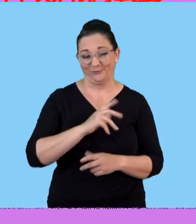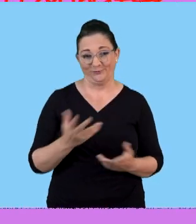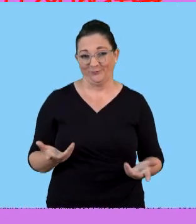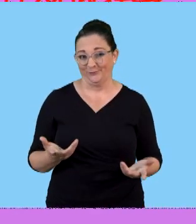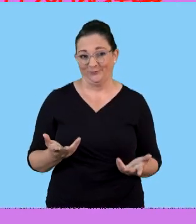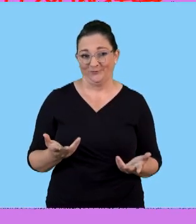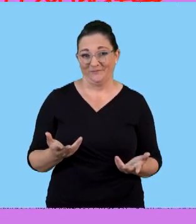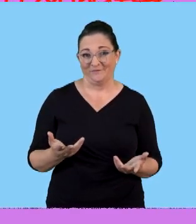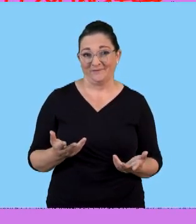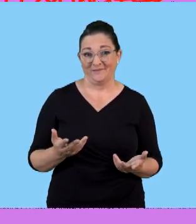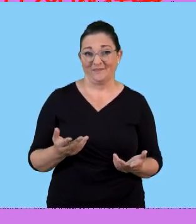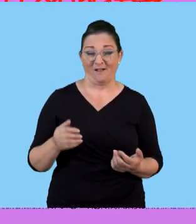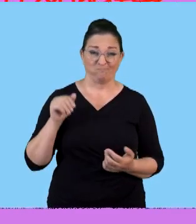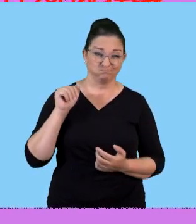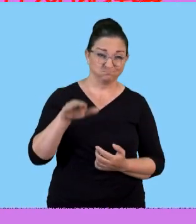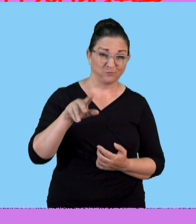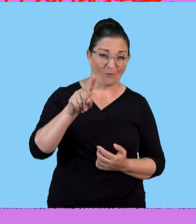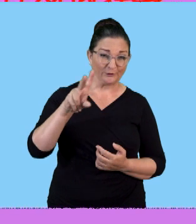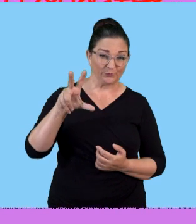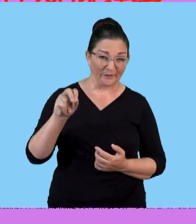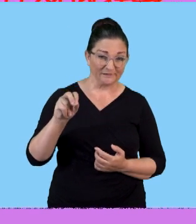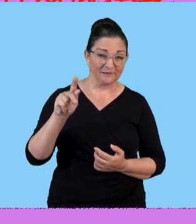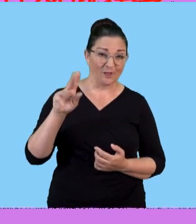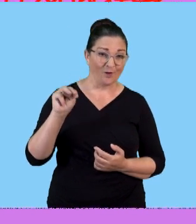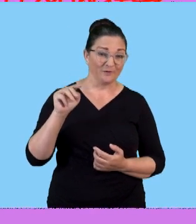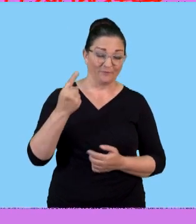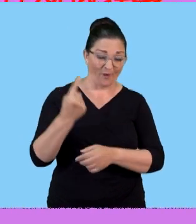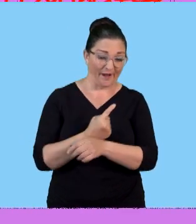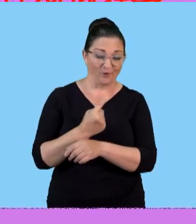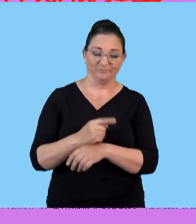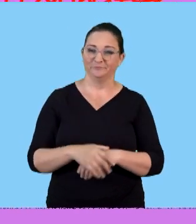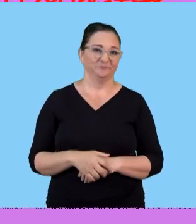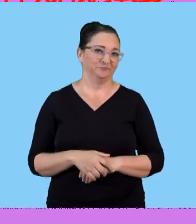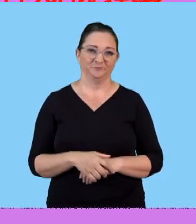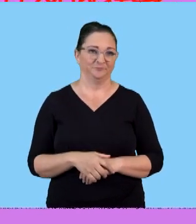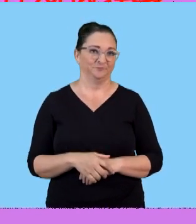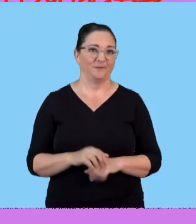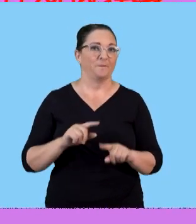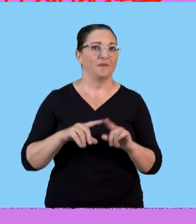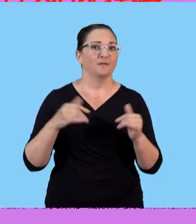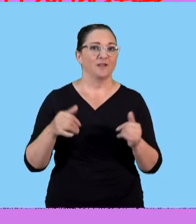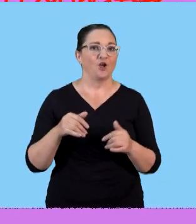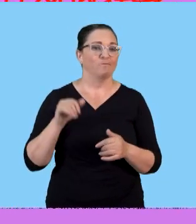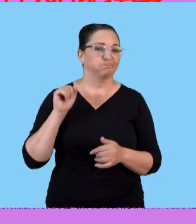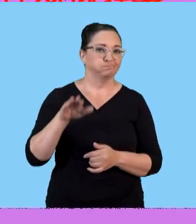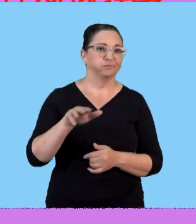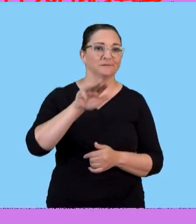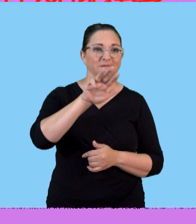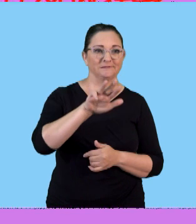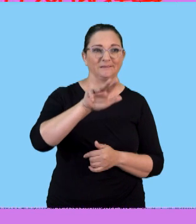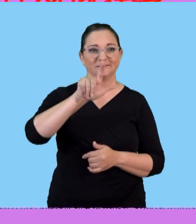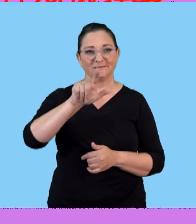invalid. We agree? They are not traveling, or they were not traveling at 120 kilometers per hour. In fact, they were traveling at